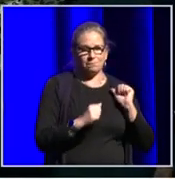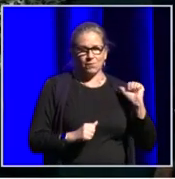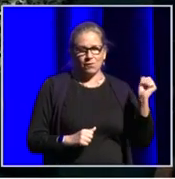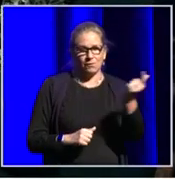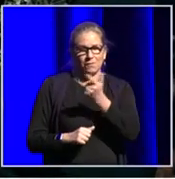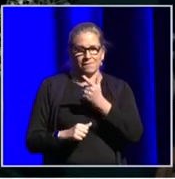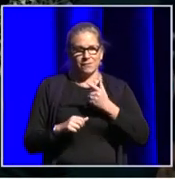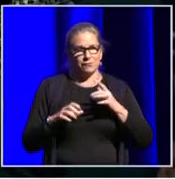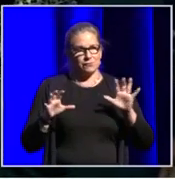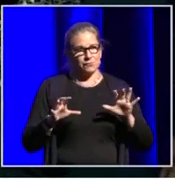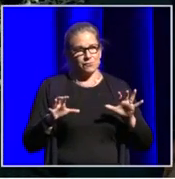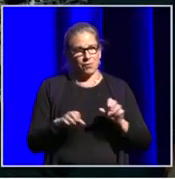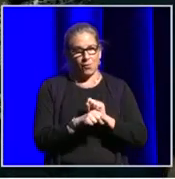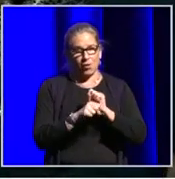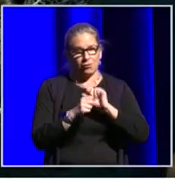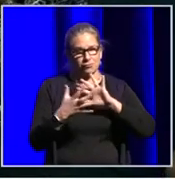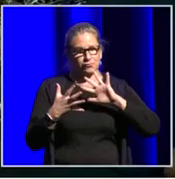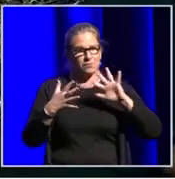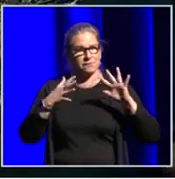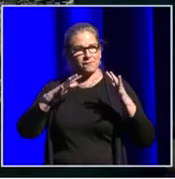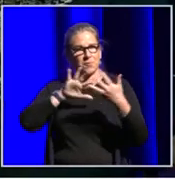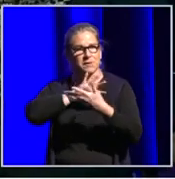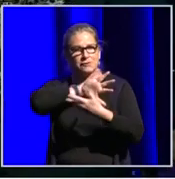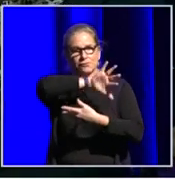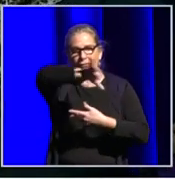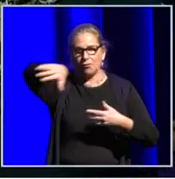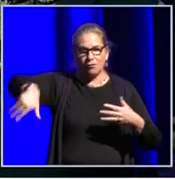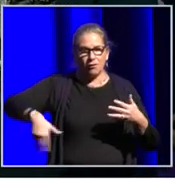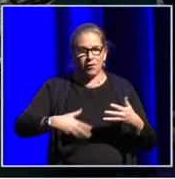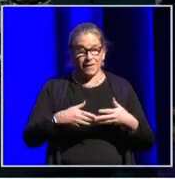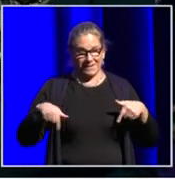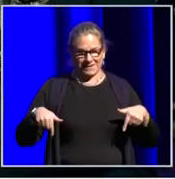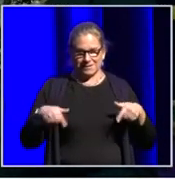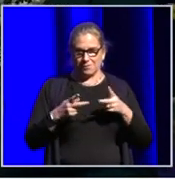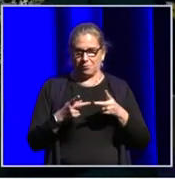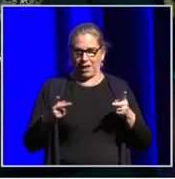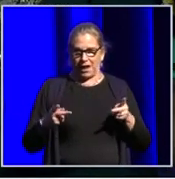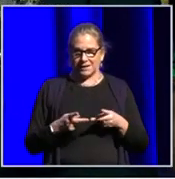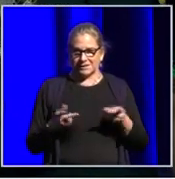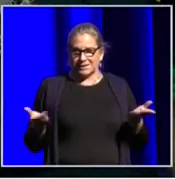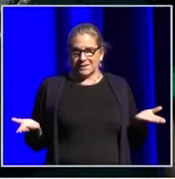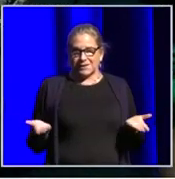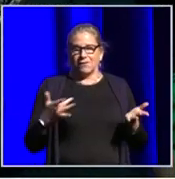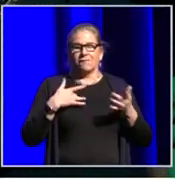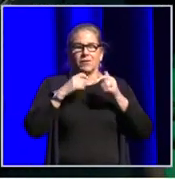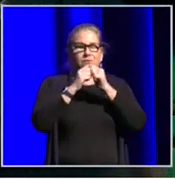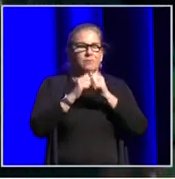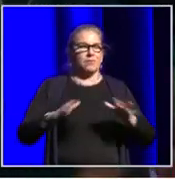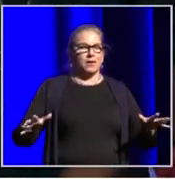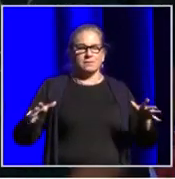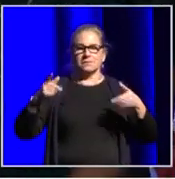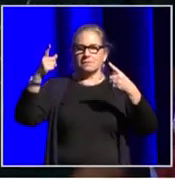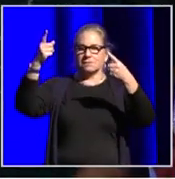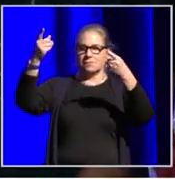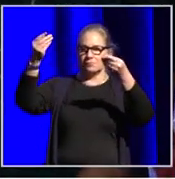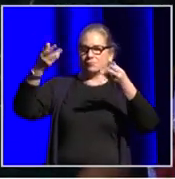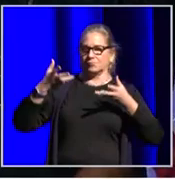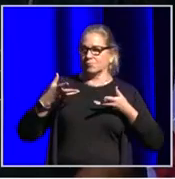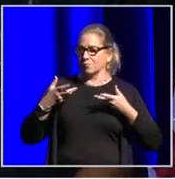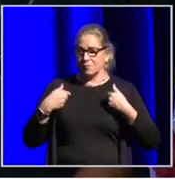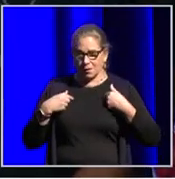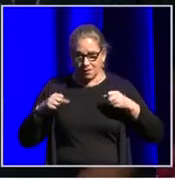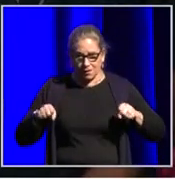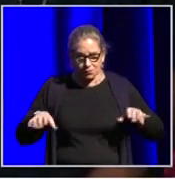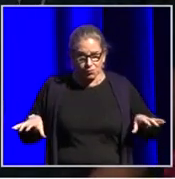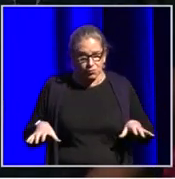our communities, that our places may be just peace. That we may serve in ways that no one is fearful to speak